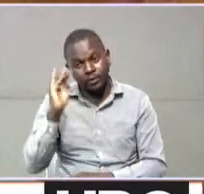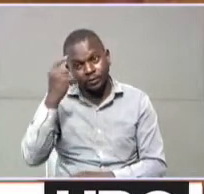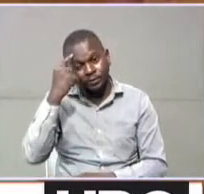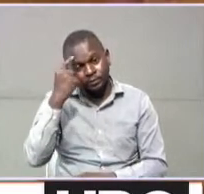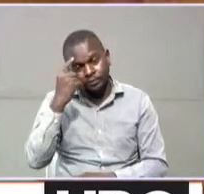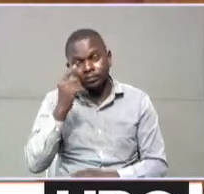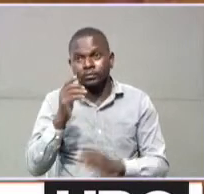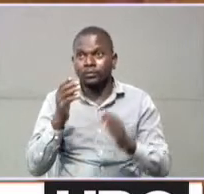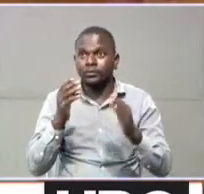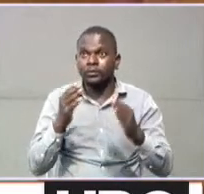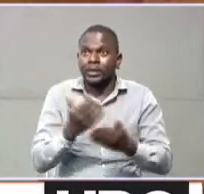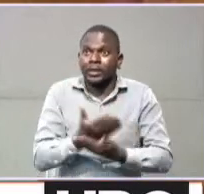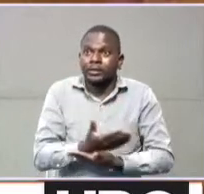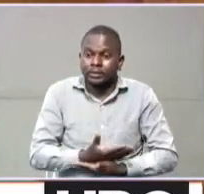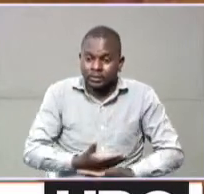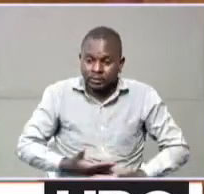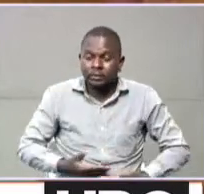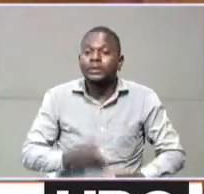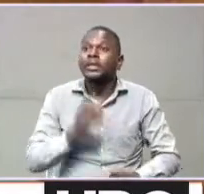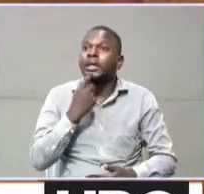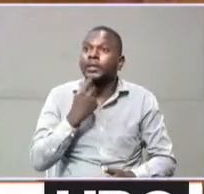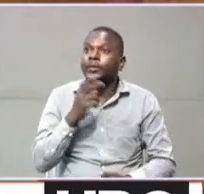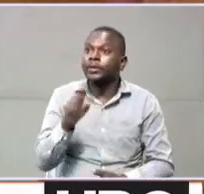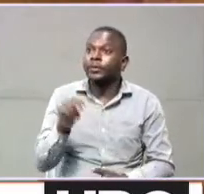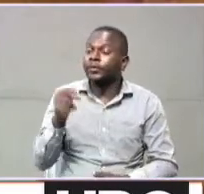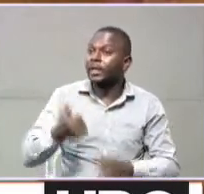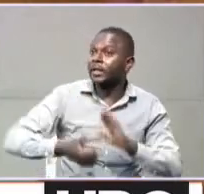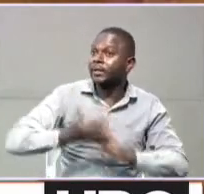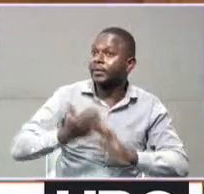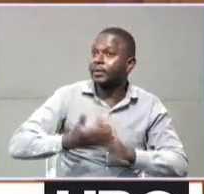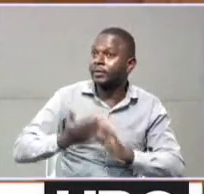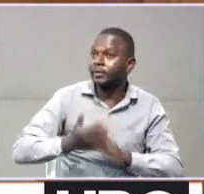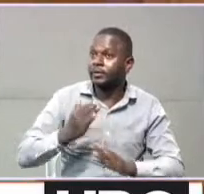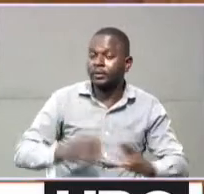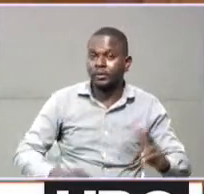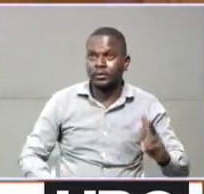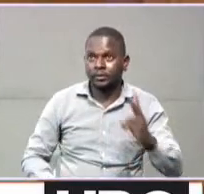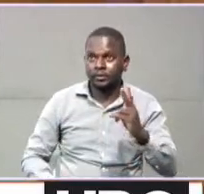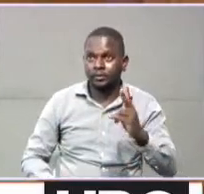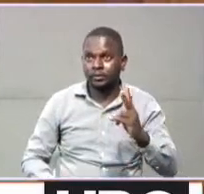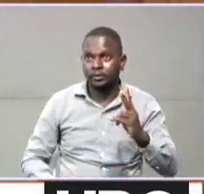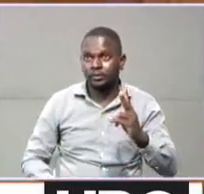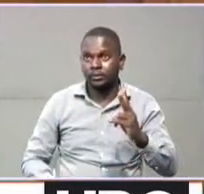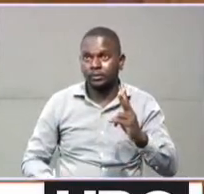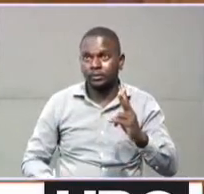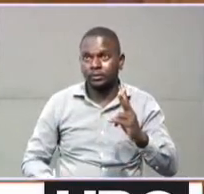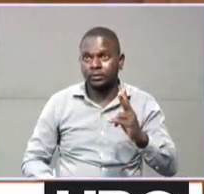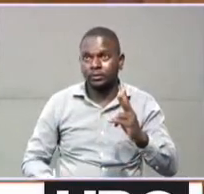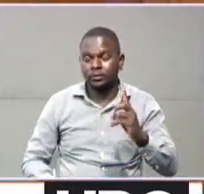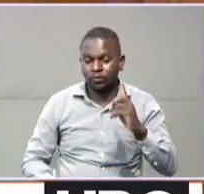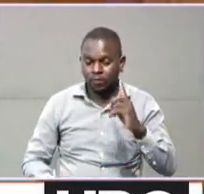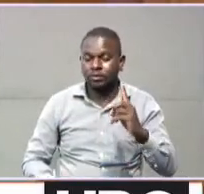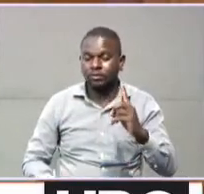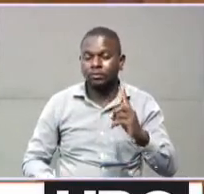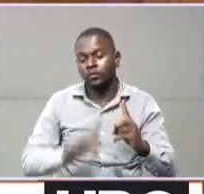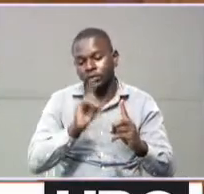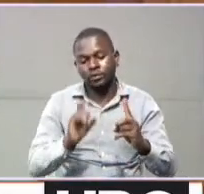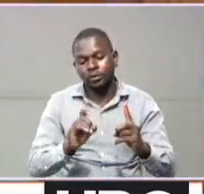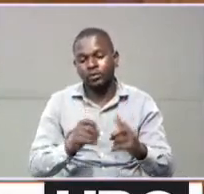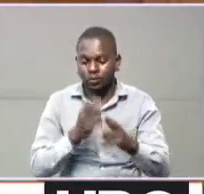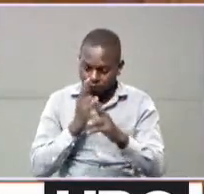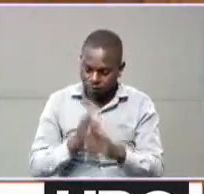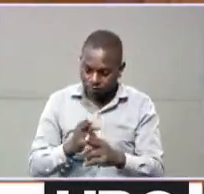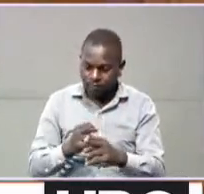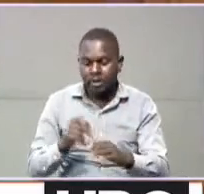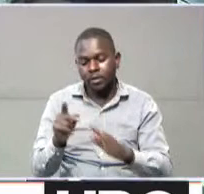considering feminine caramelia not an emergency two no no no it's one question honestly one